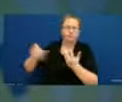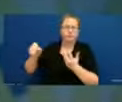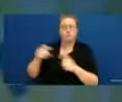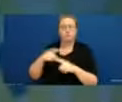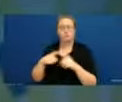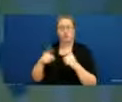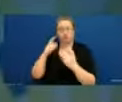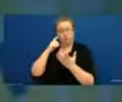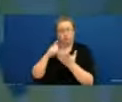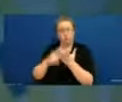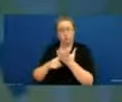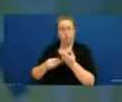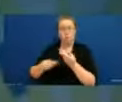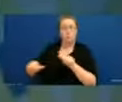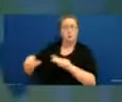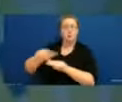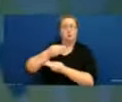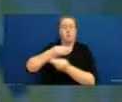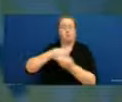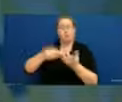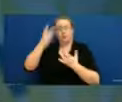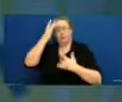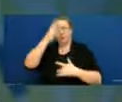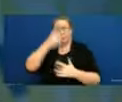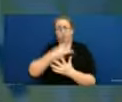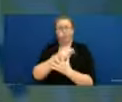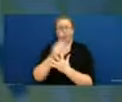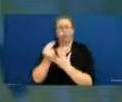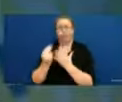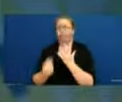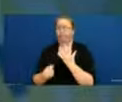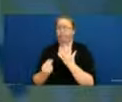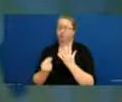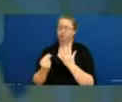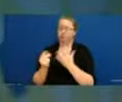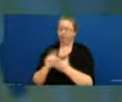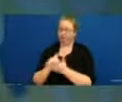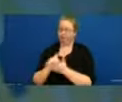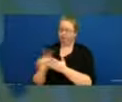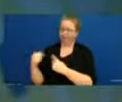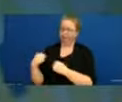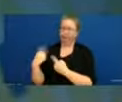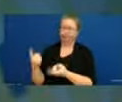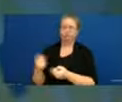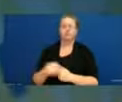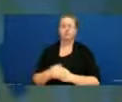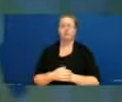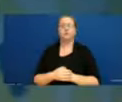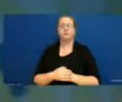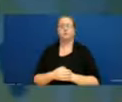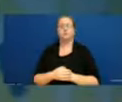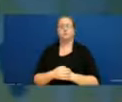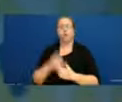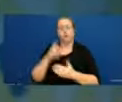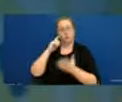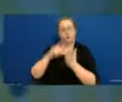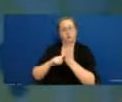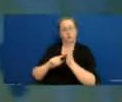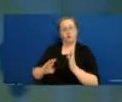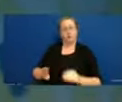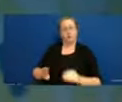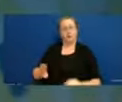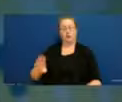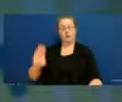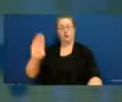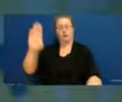seen dramatic increases in transmission in that area as well as in Vancouver Coastal Health in the last few weeks. And if we look